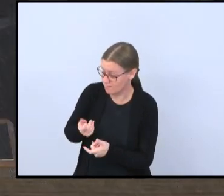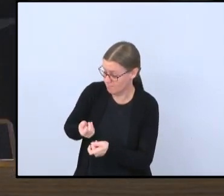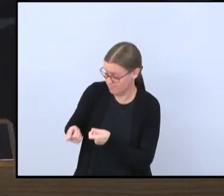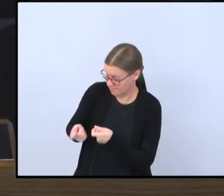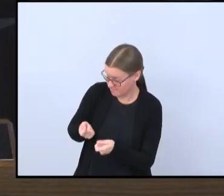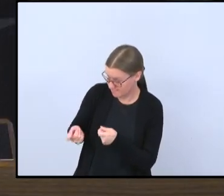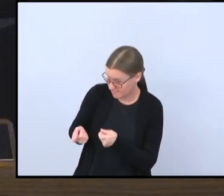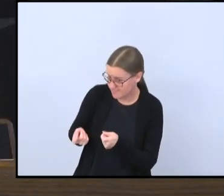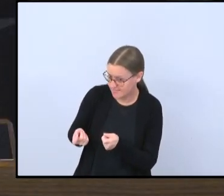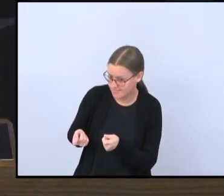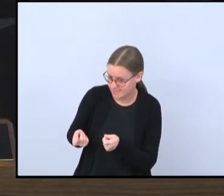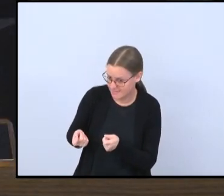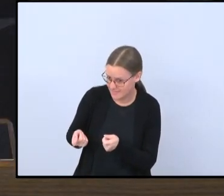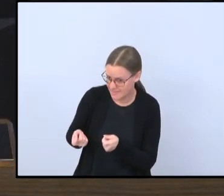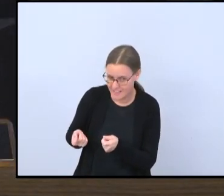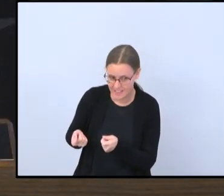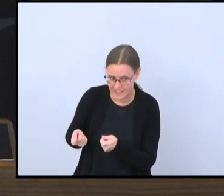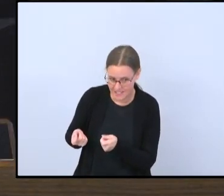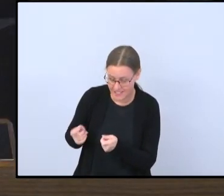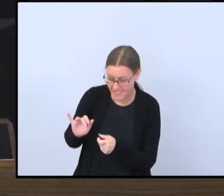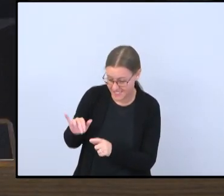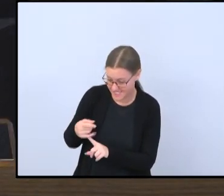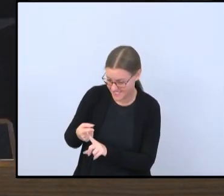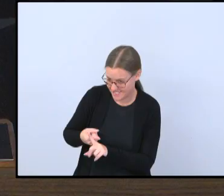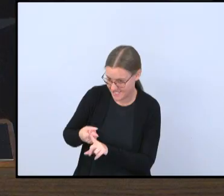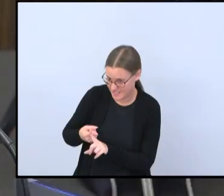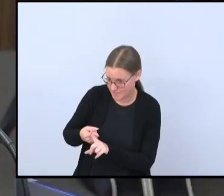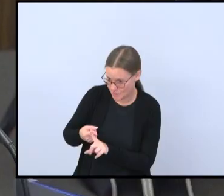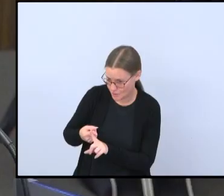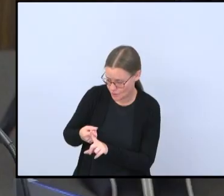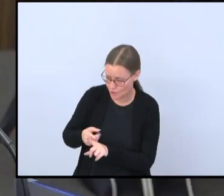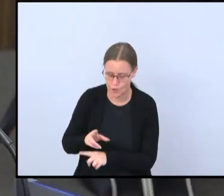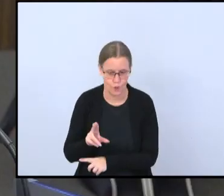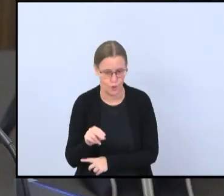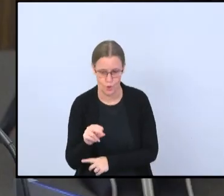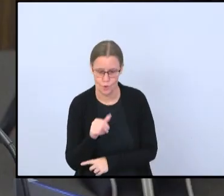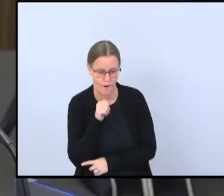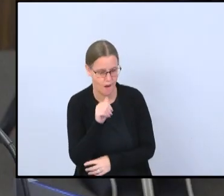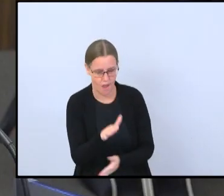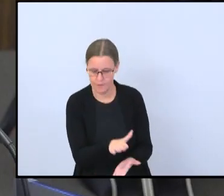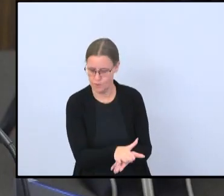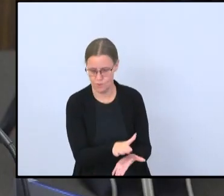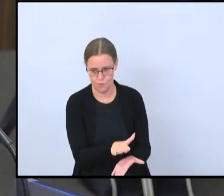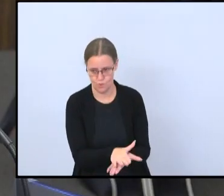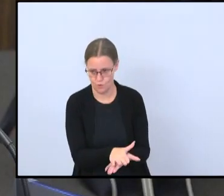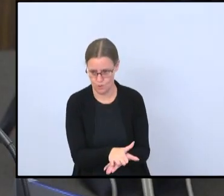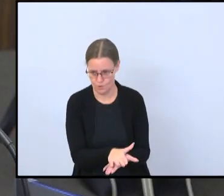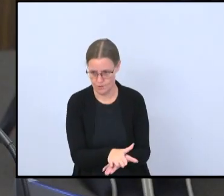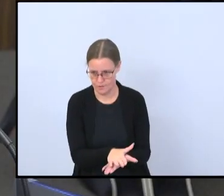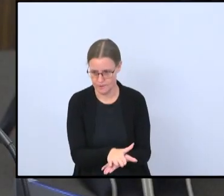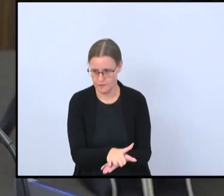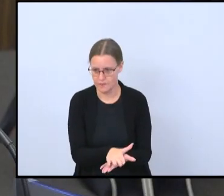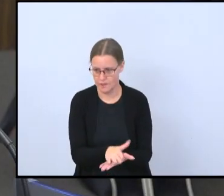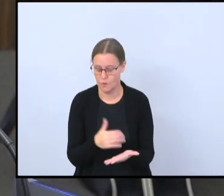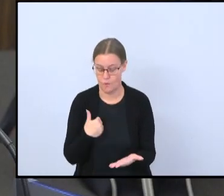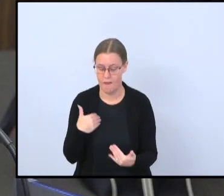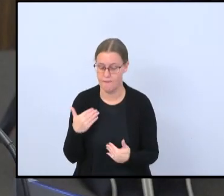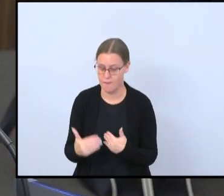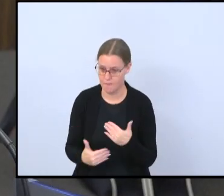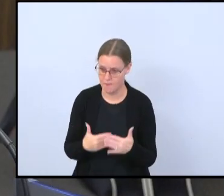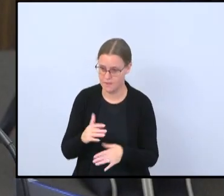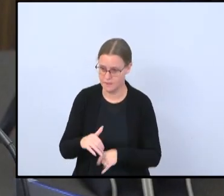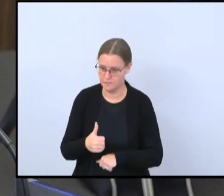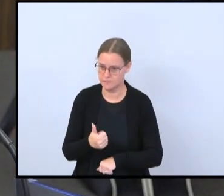control of the temperature. Not schools. So we have a process in